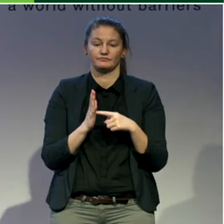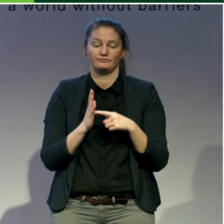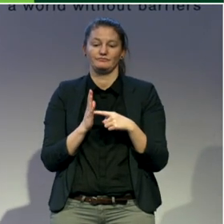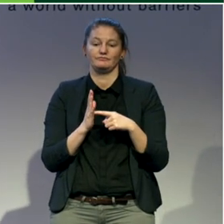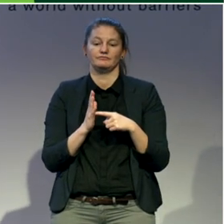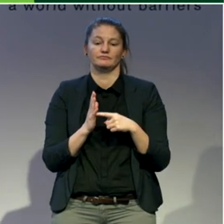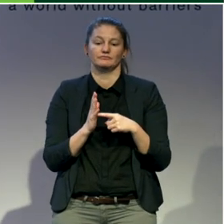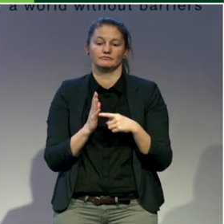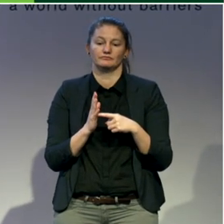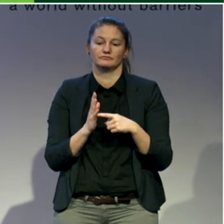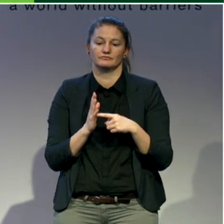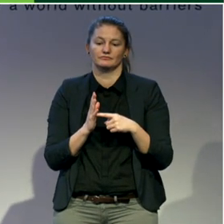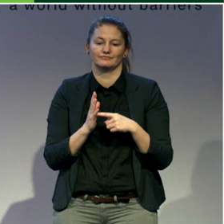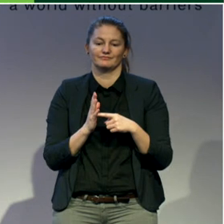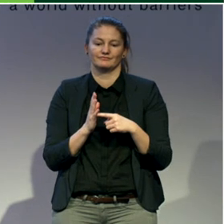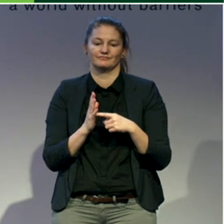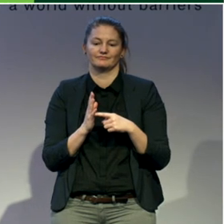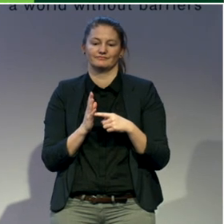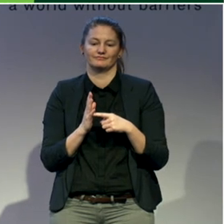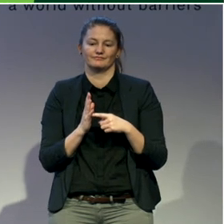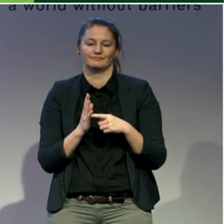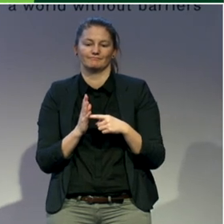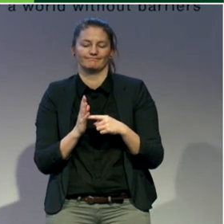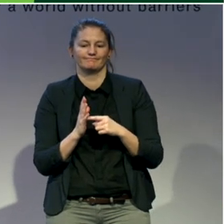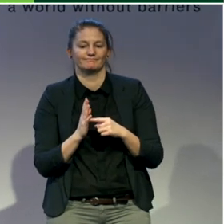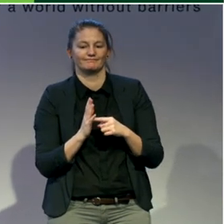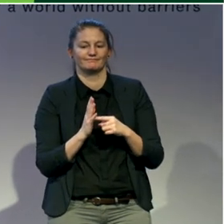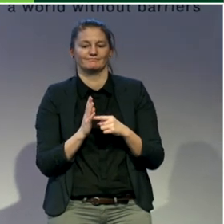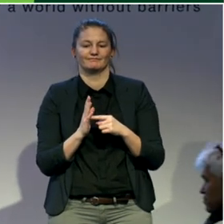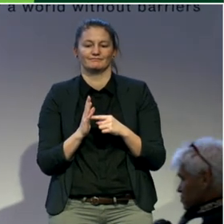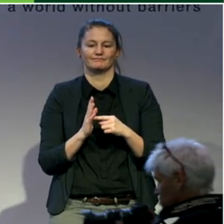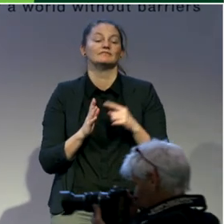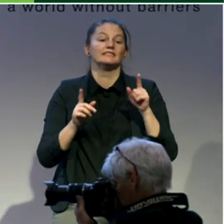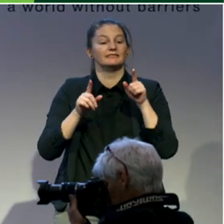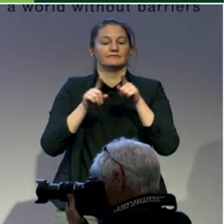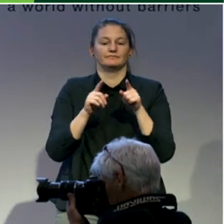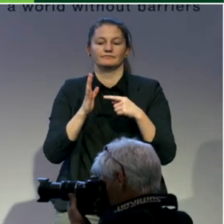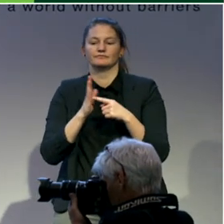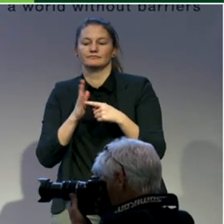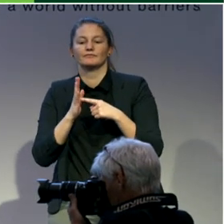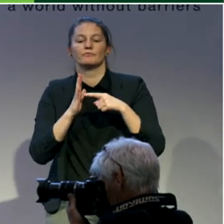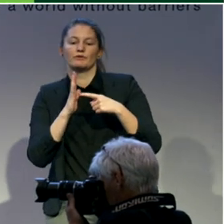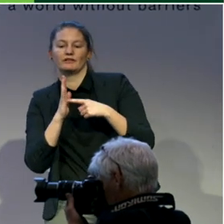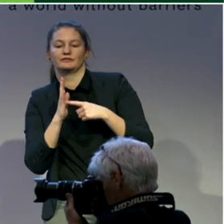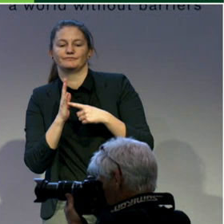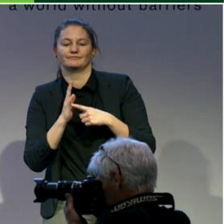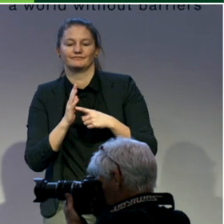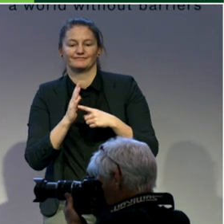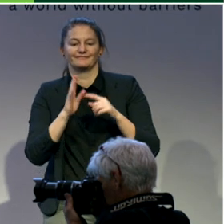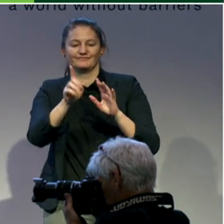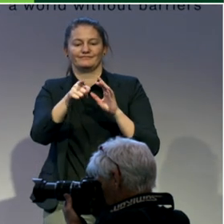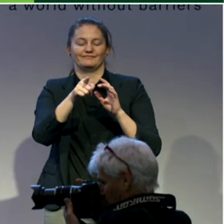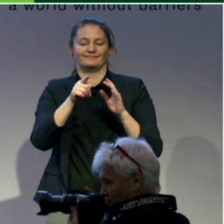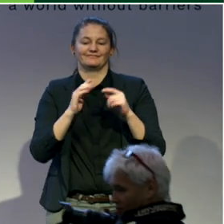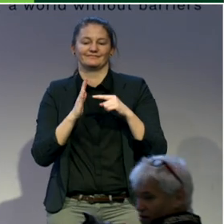Sexuality is often the source of our deepest oppression. It is often the source of our deepest pain. It's easier for us to talk about and